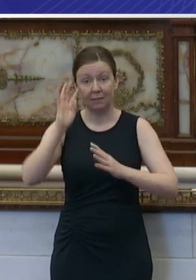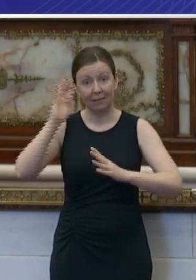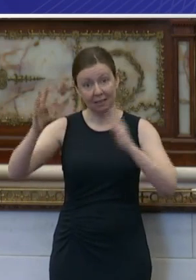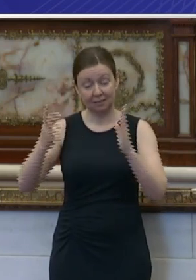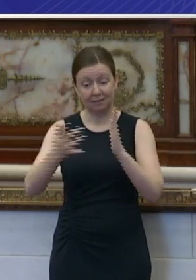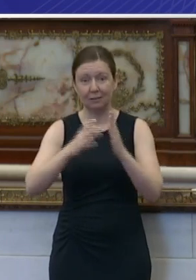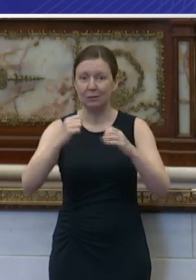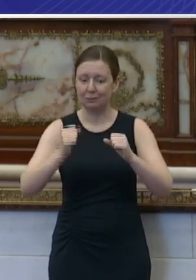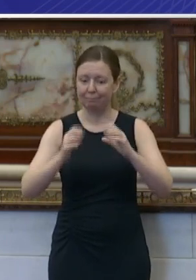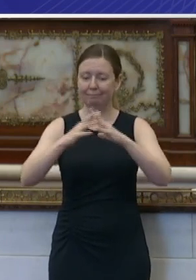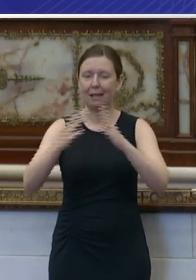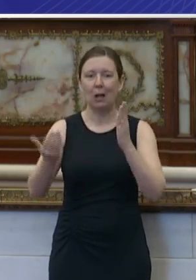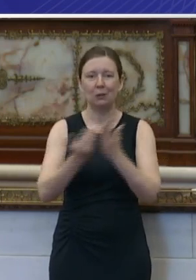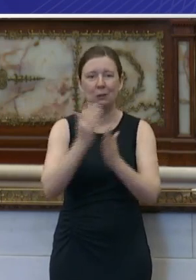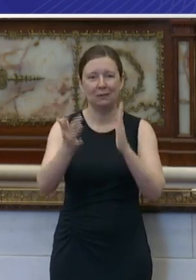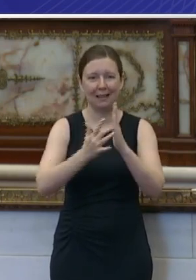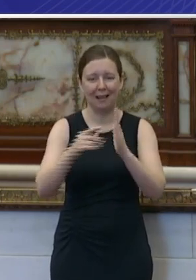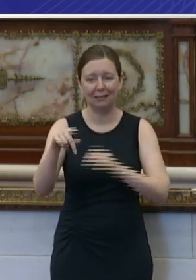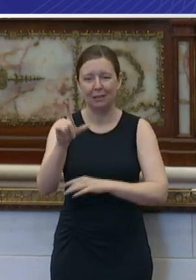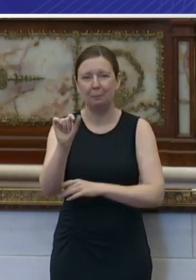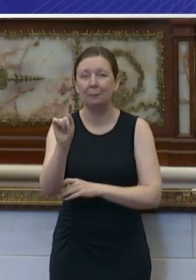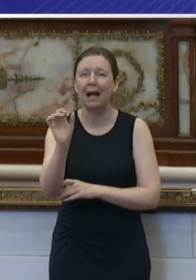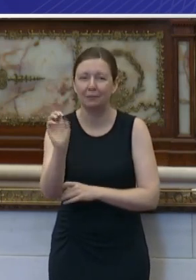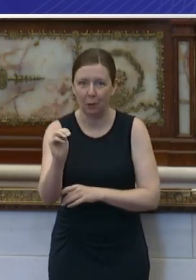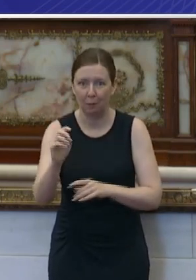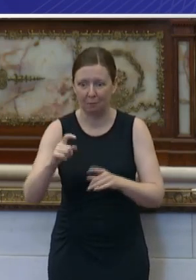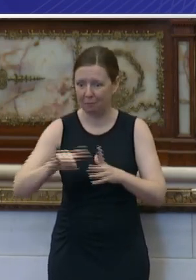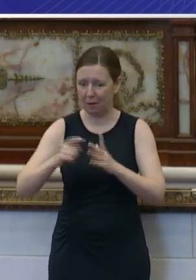create a new technology platform from scratch, or likely